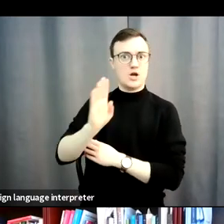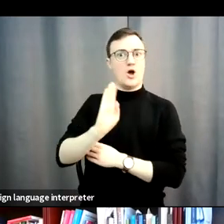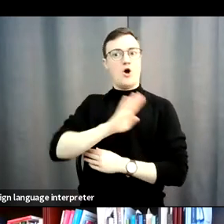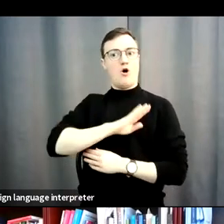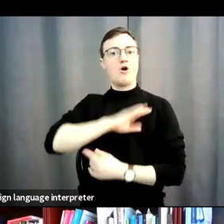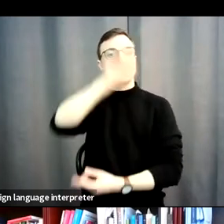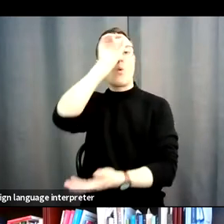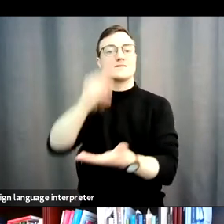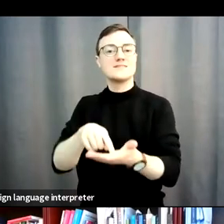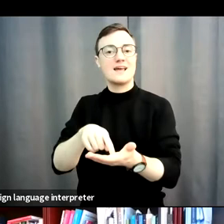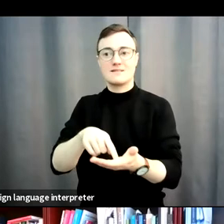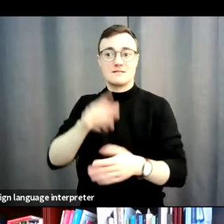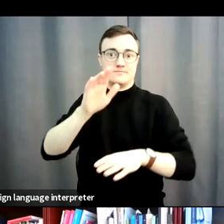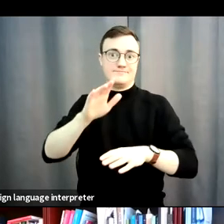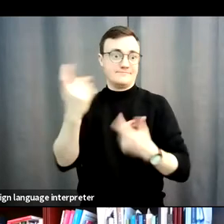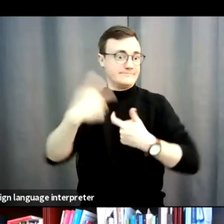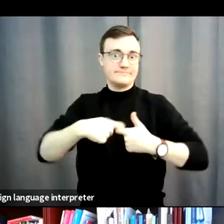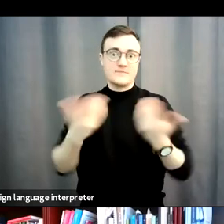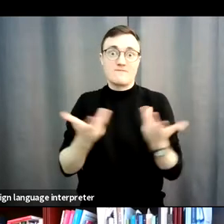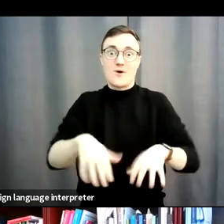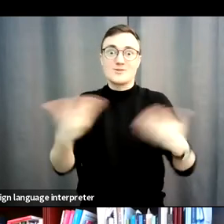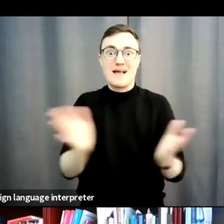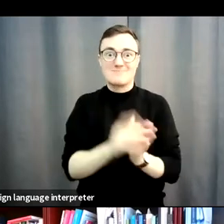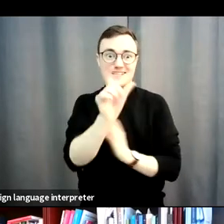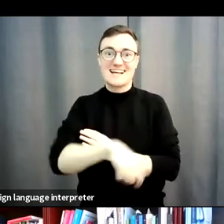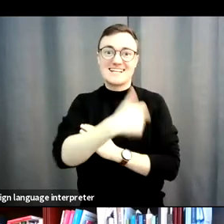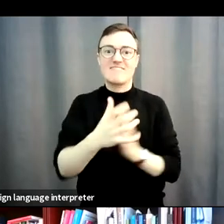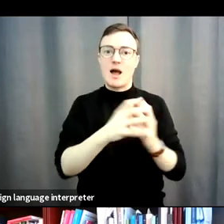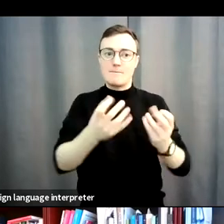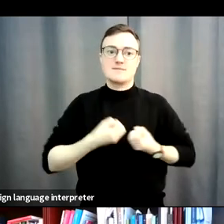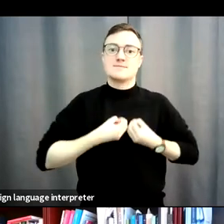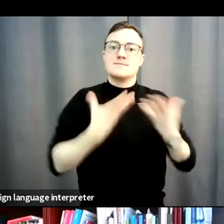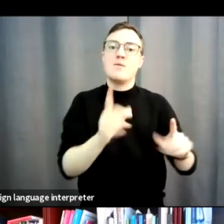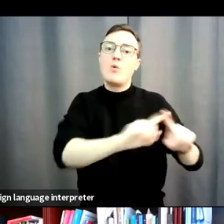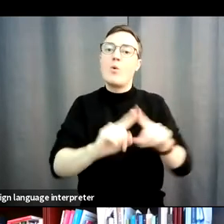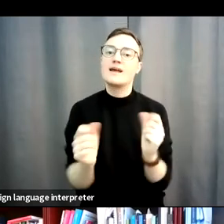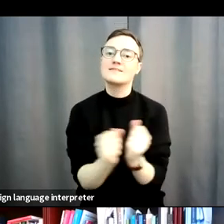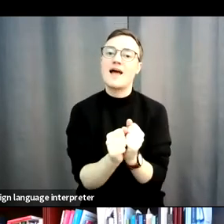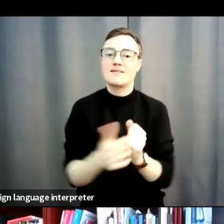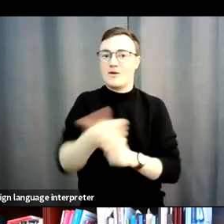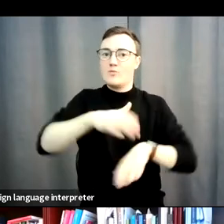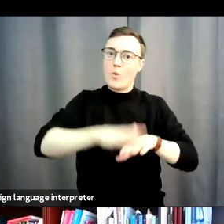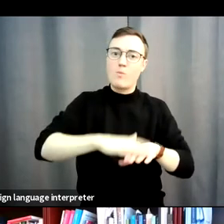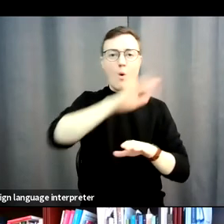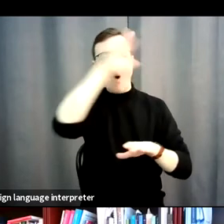on anything that, that has to do with themselves, but they express it differently when they are